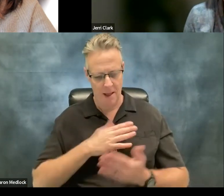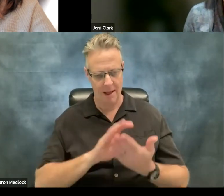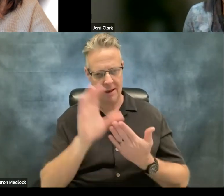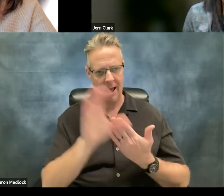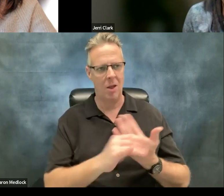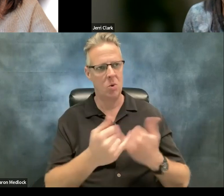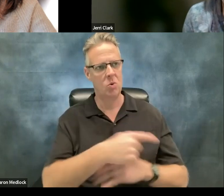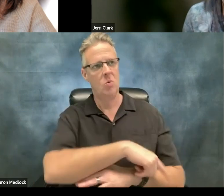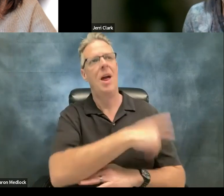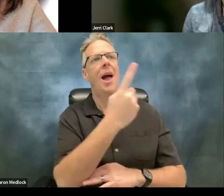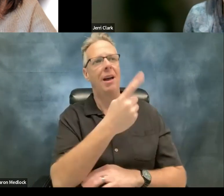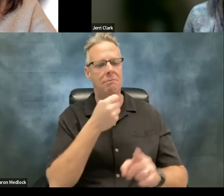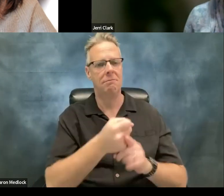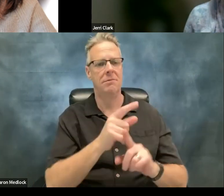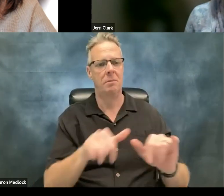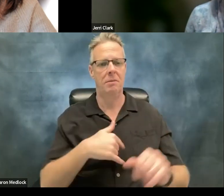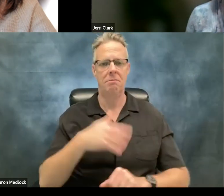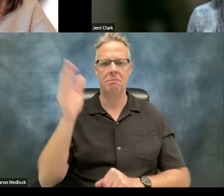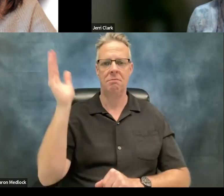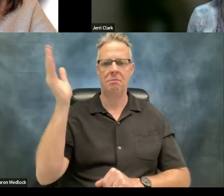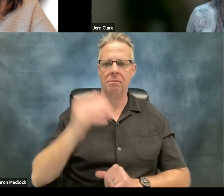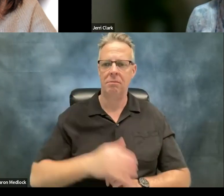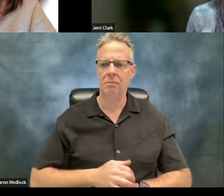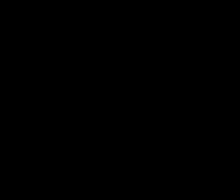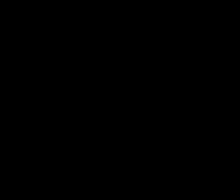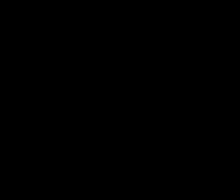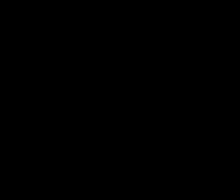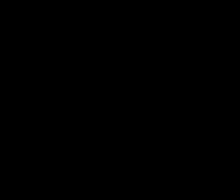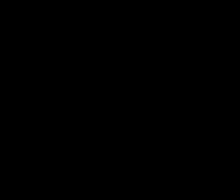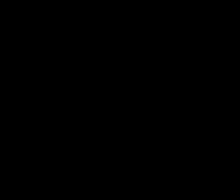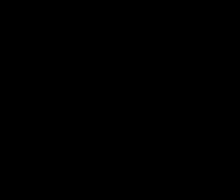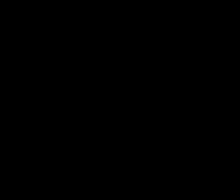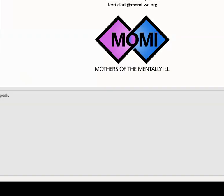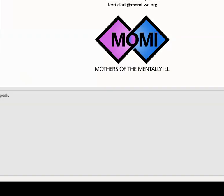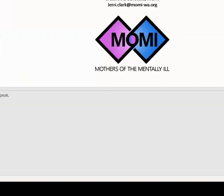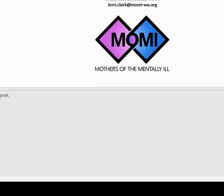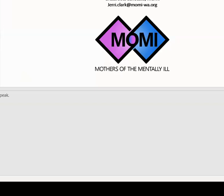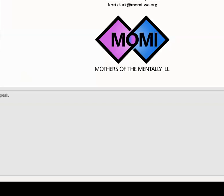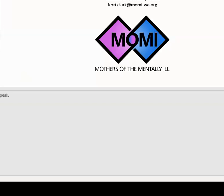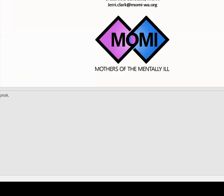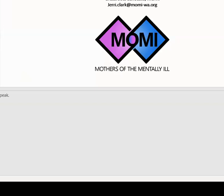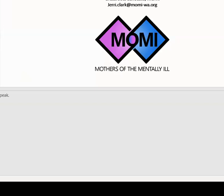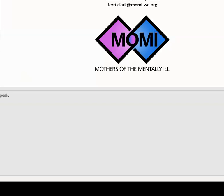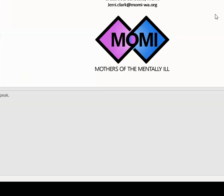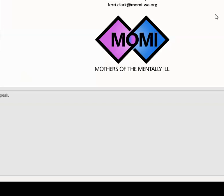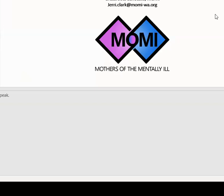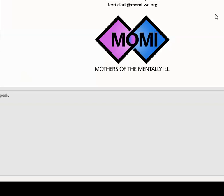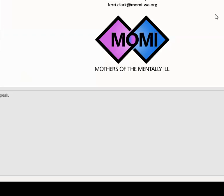today. All right, it looks like it's going to let me share my screen, and I'm hoping technology